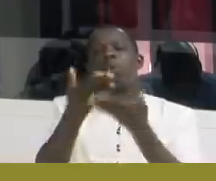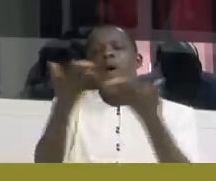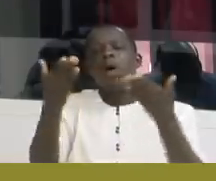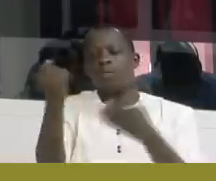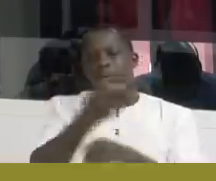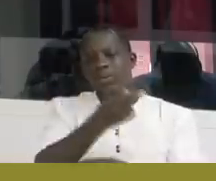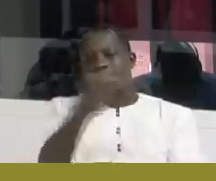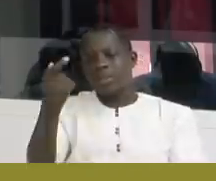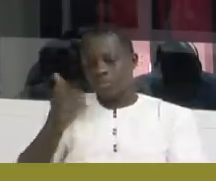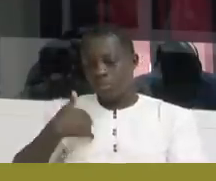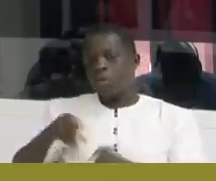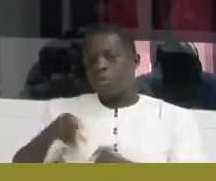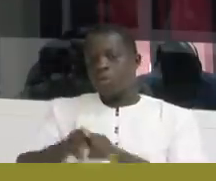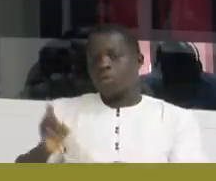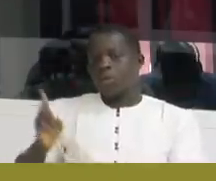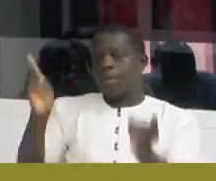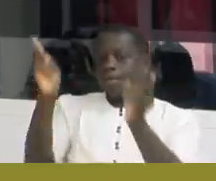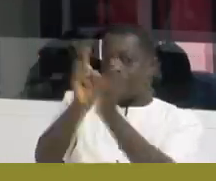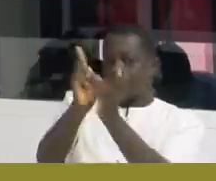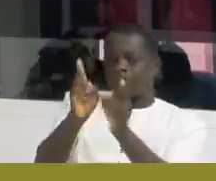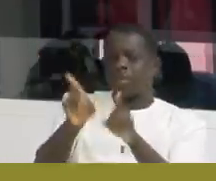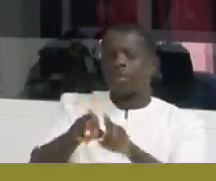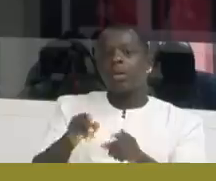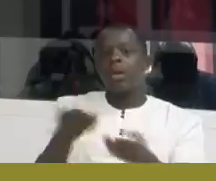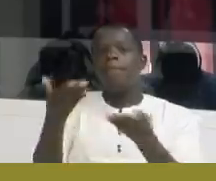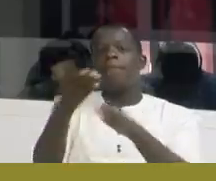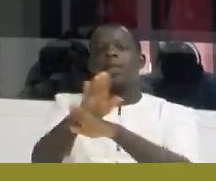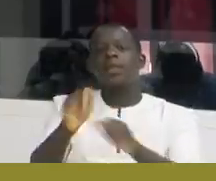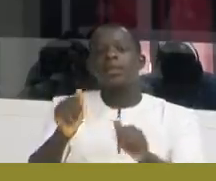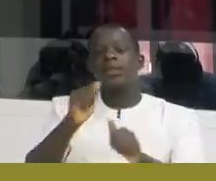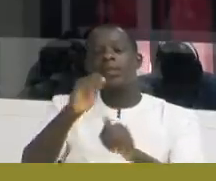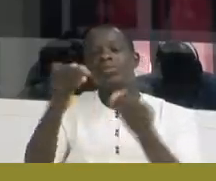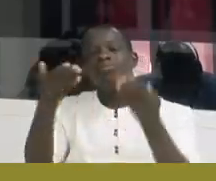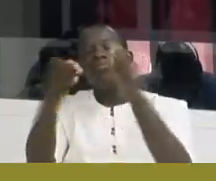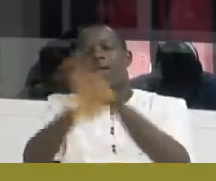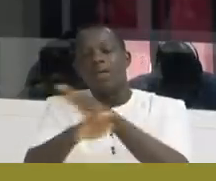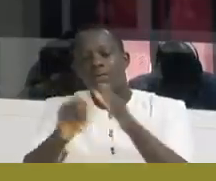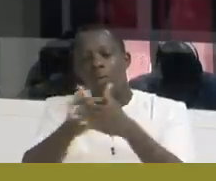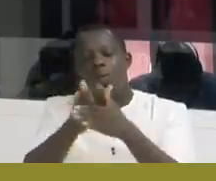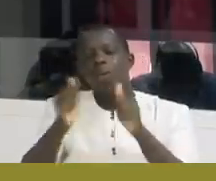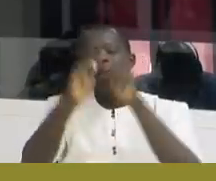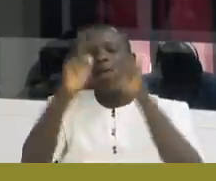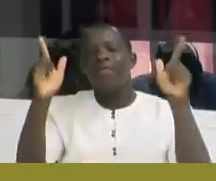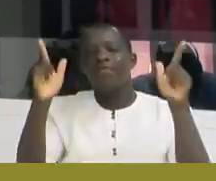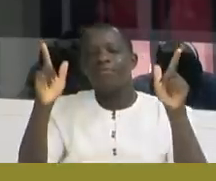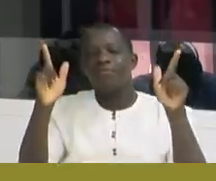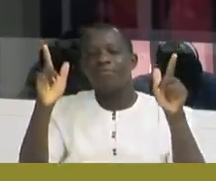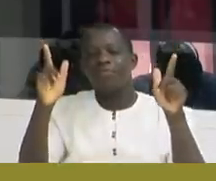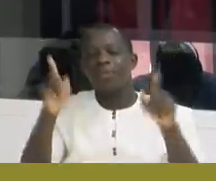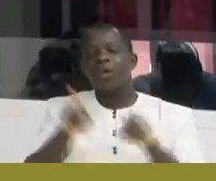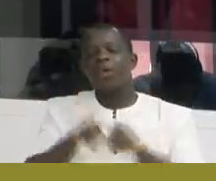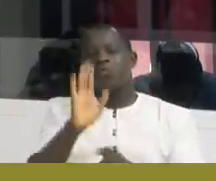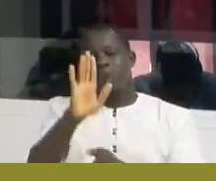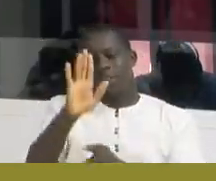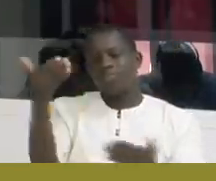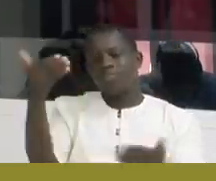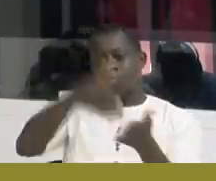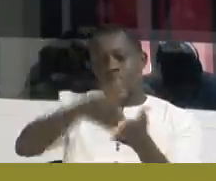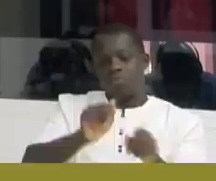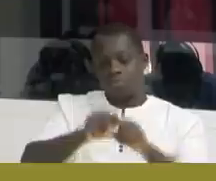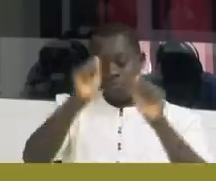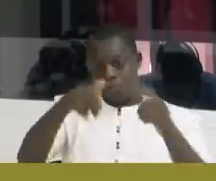should bury the ram. And if the dead or alive? I'm coming, yes. He should bury the